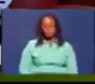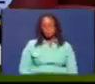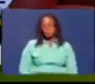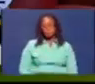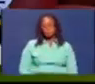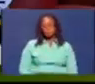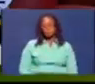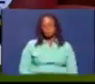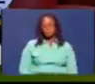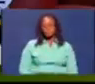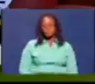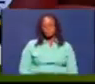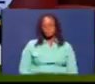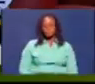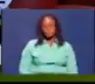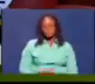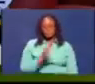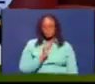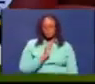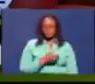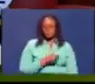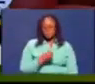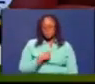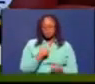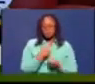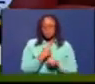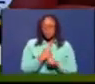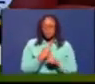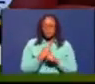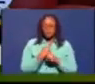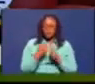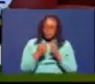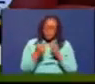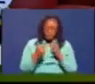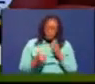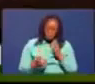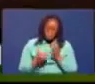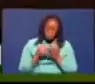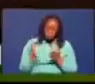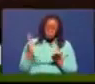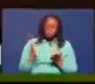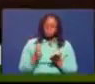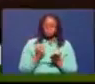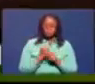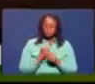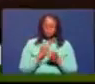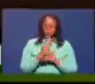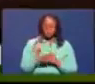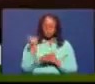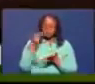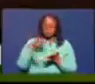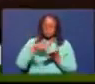quite a bit that the committee needs to do for purpose of making sure that we bring this country back to its feet. Thank you.